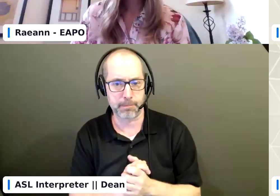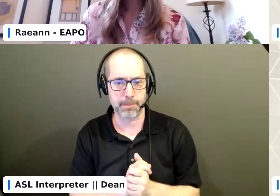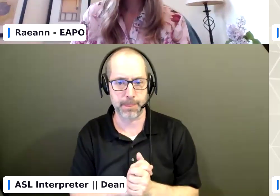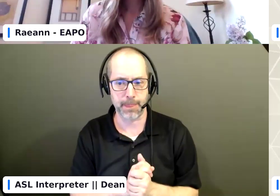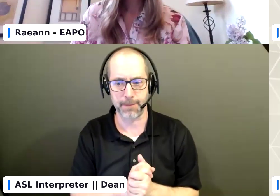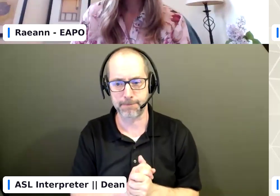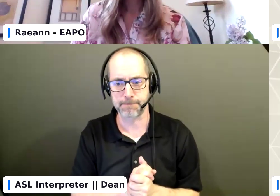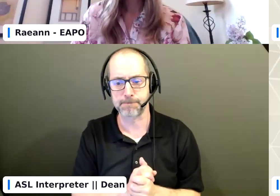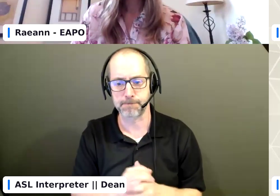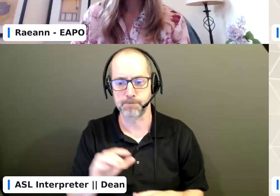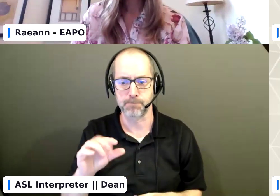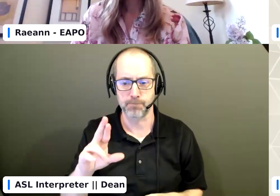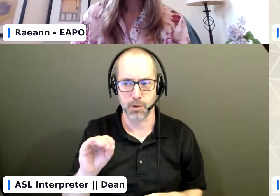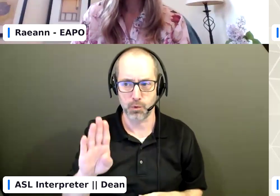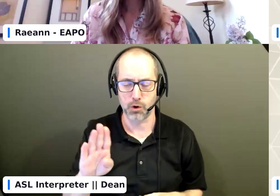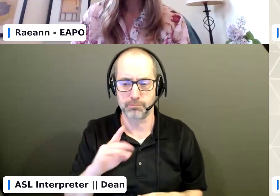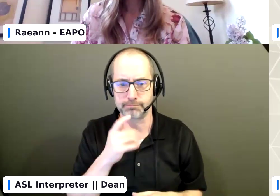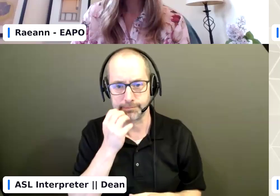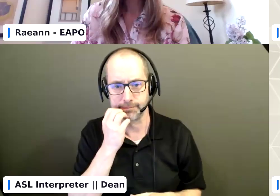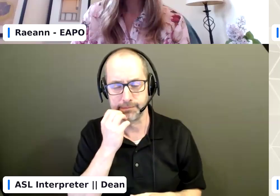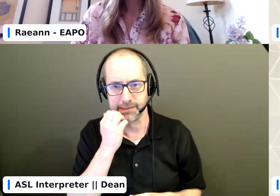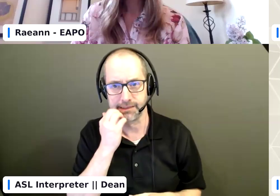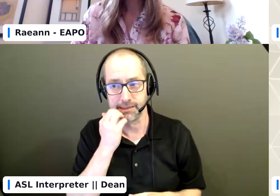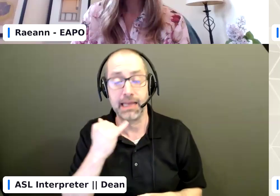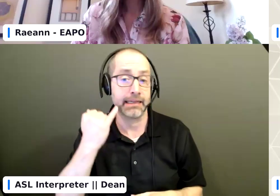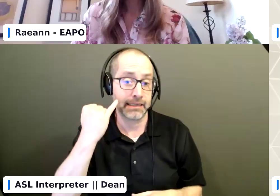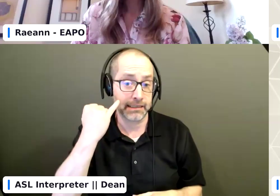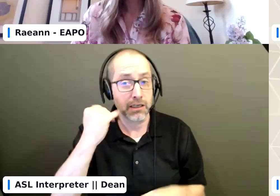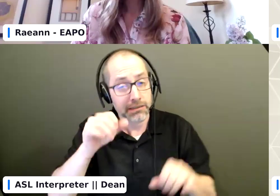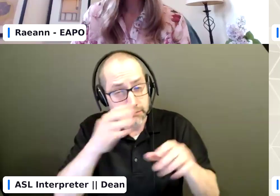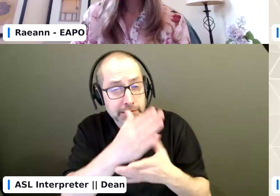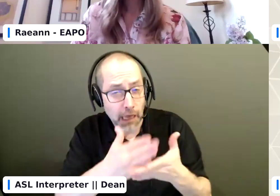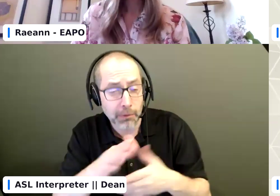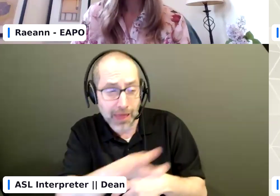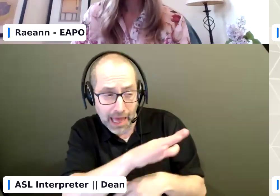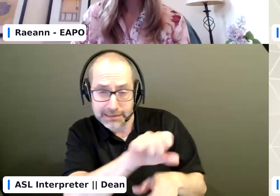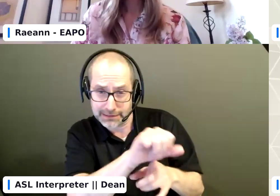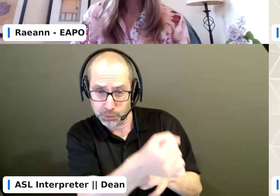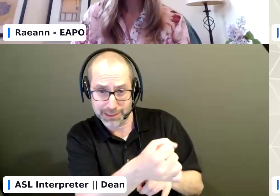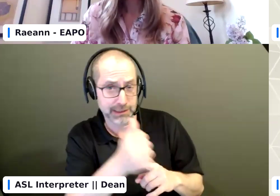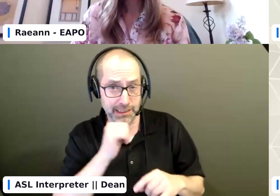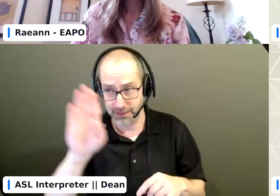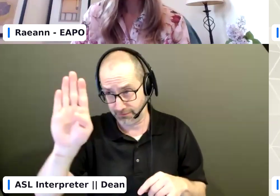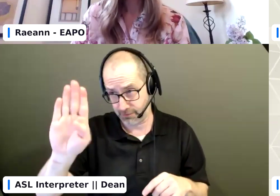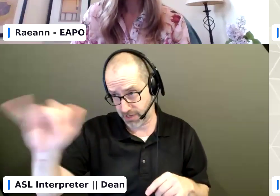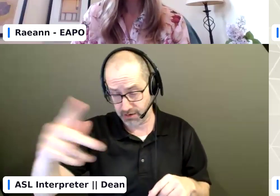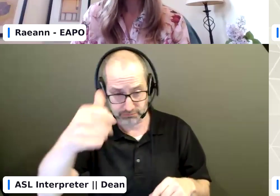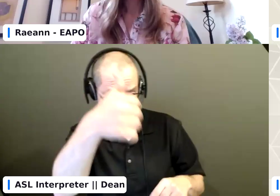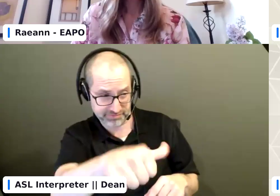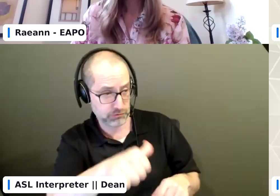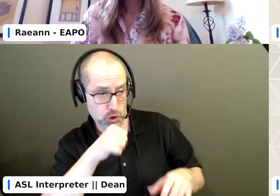Yeah, so we can look at some of those cases, but not all of those